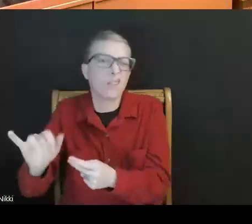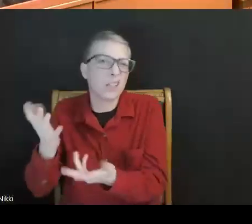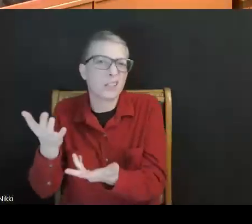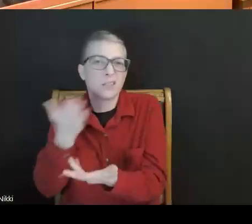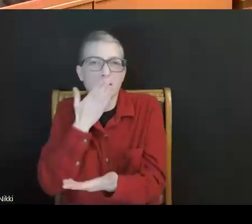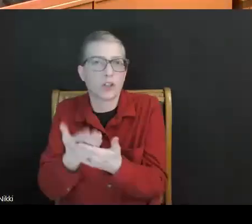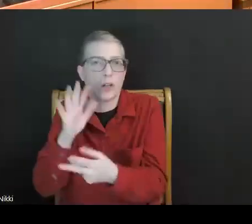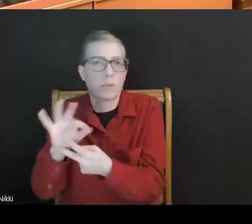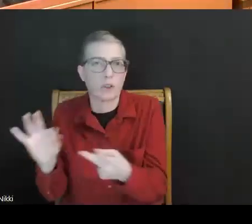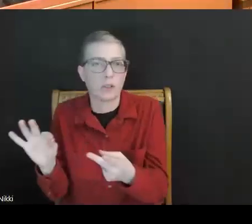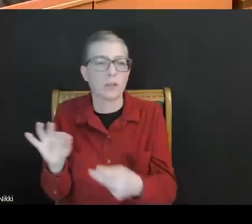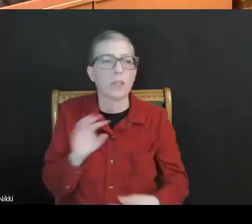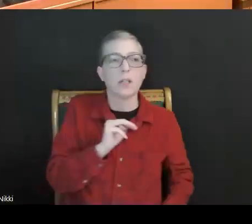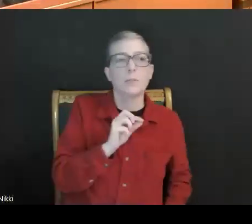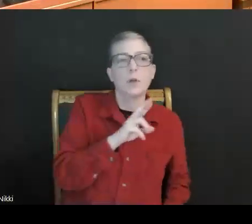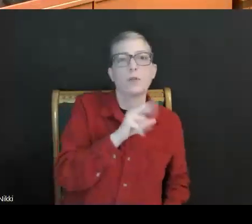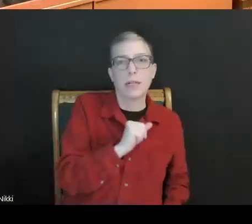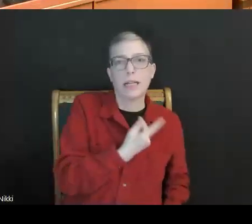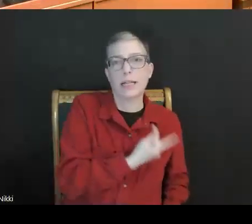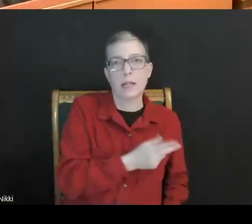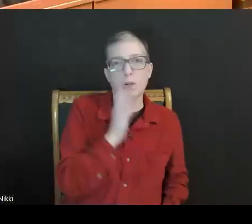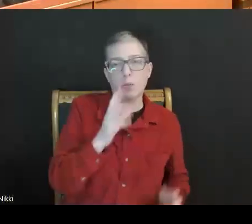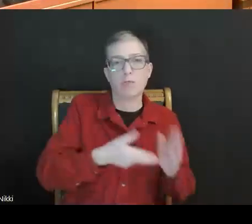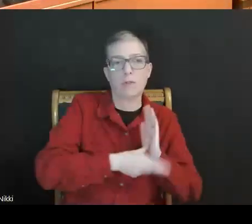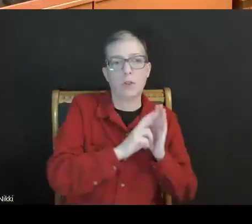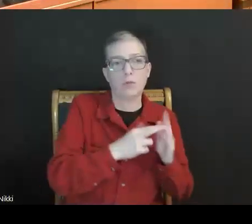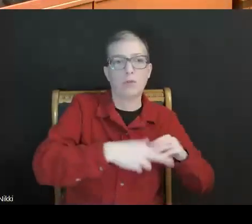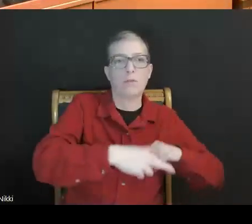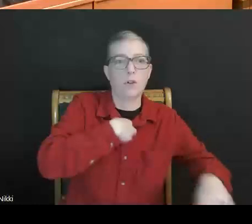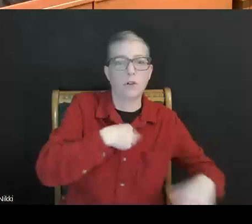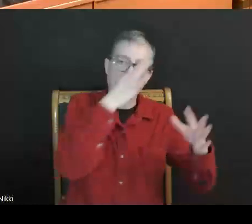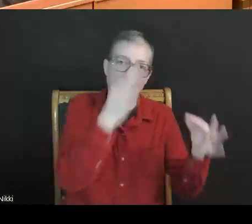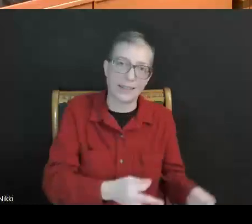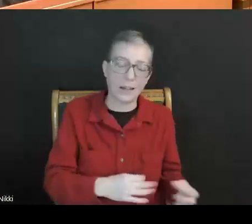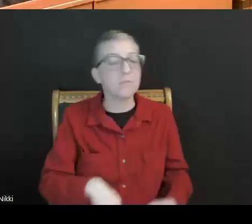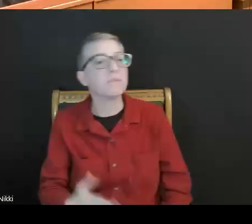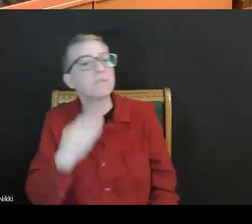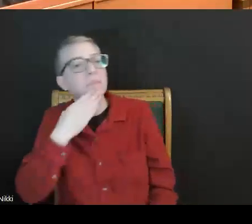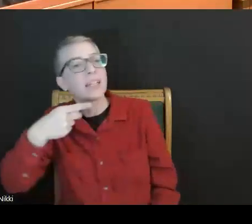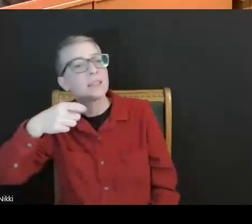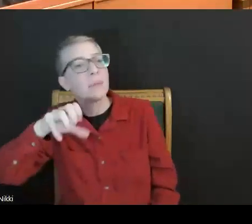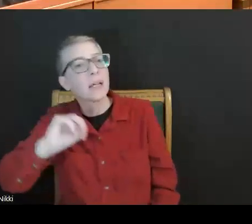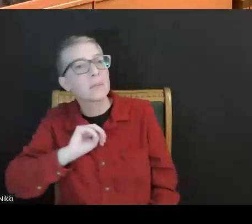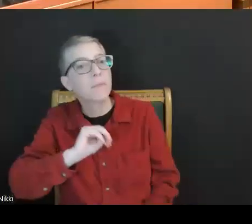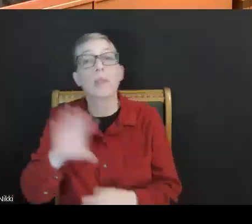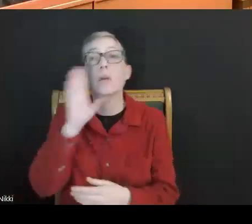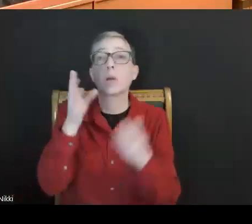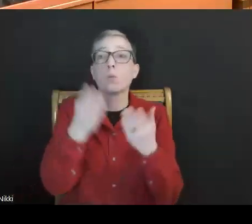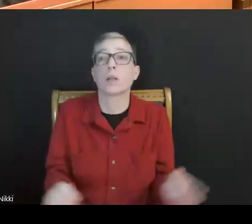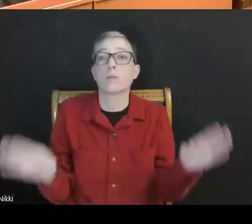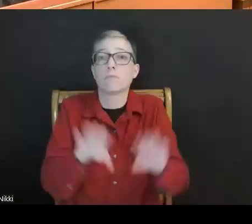Maria, Romano, and I will review those referrals and make a determination. Thanks, Pam. So I think we'll conclude.